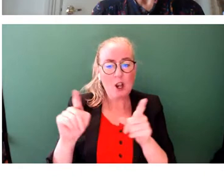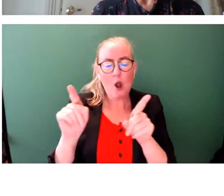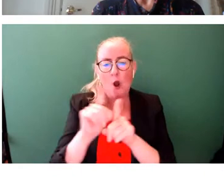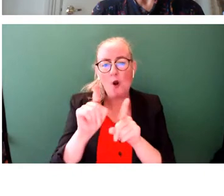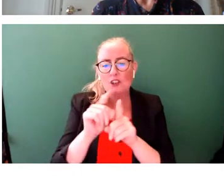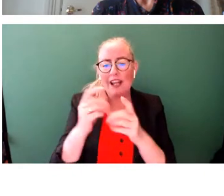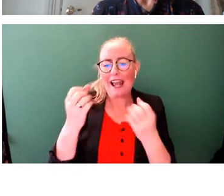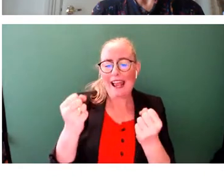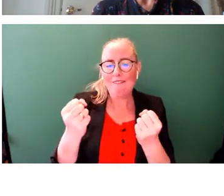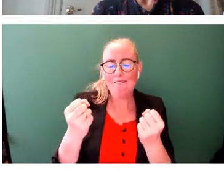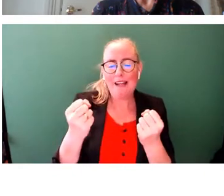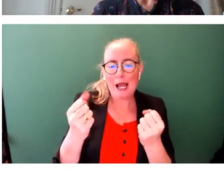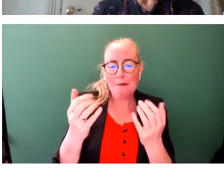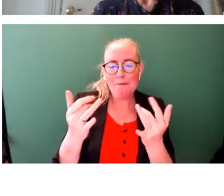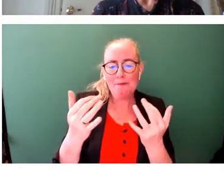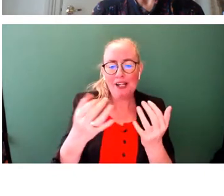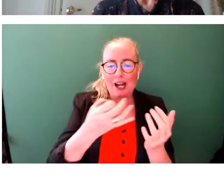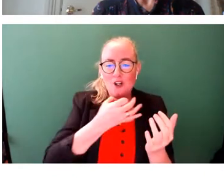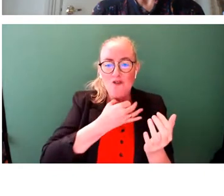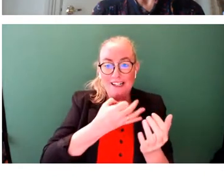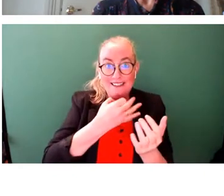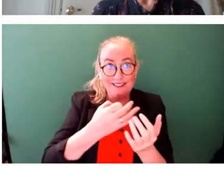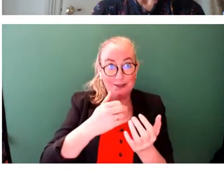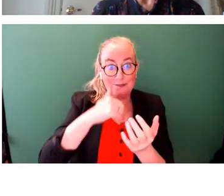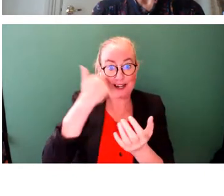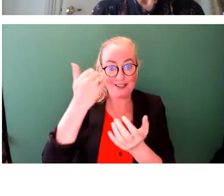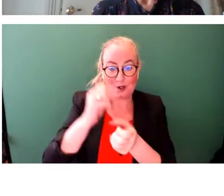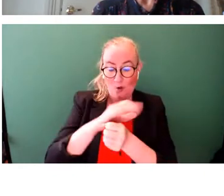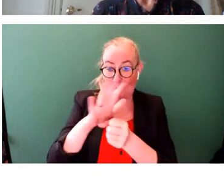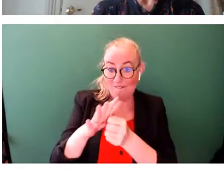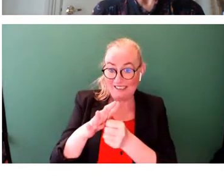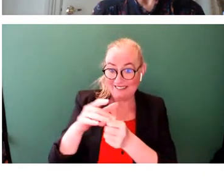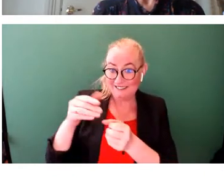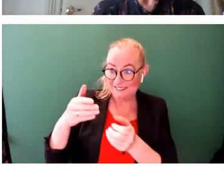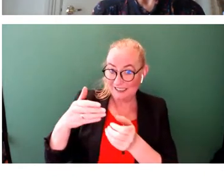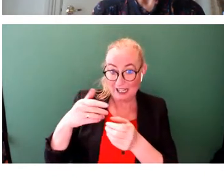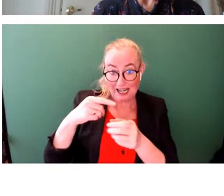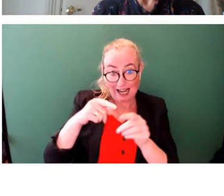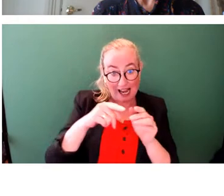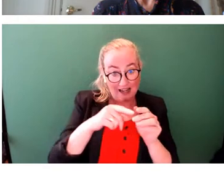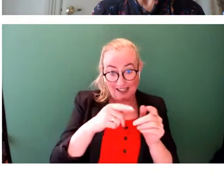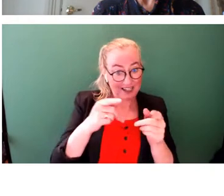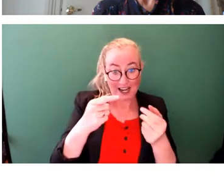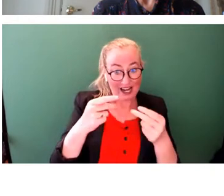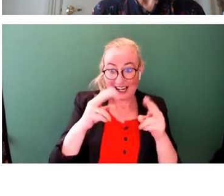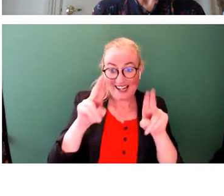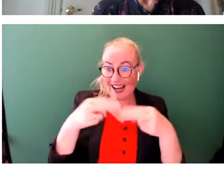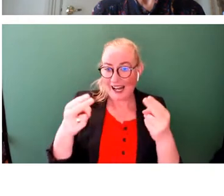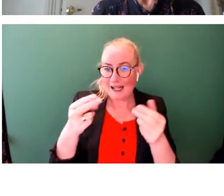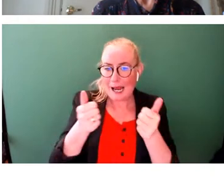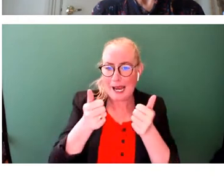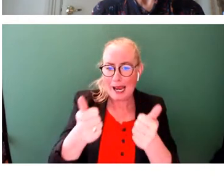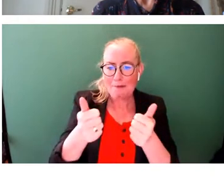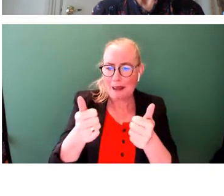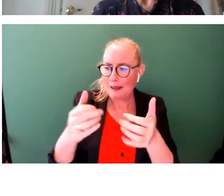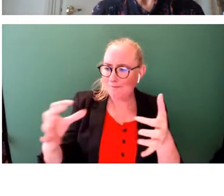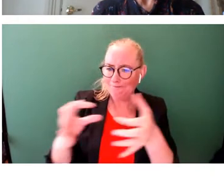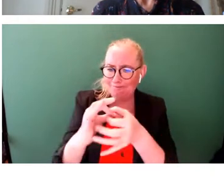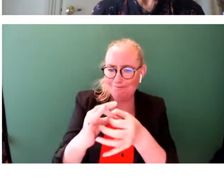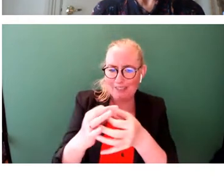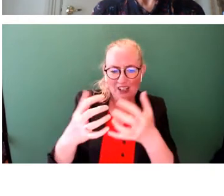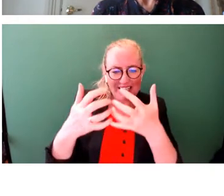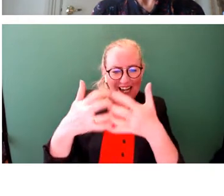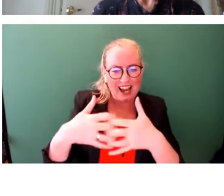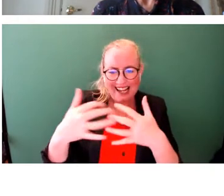of, during a time like this, of leaving some people out of being able to take part in that technology if they